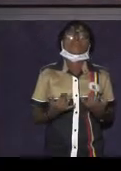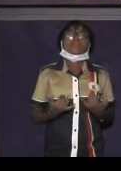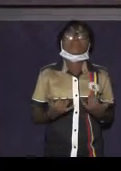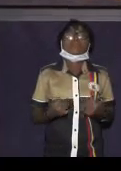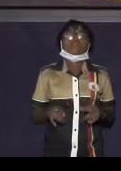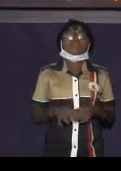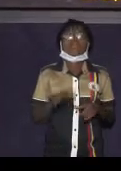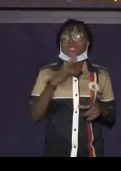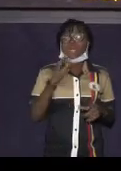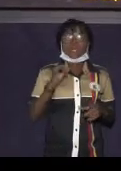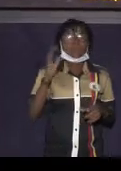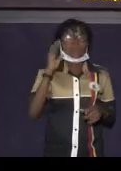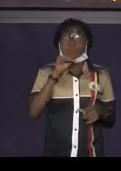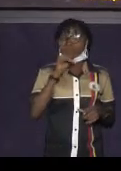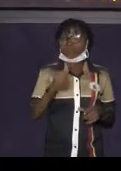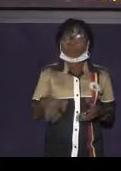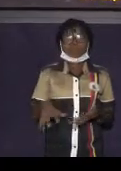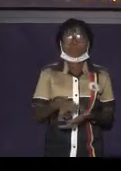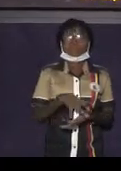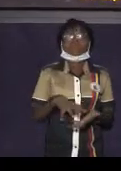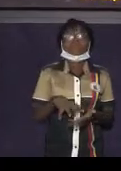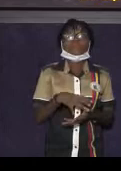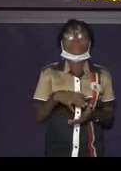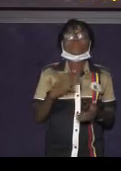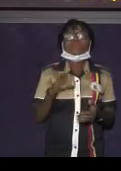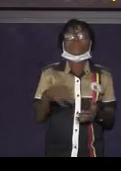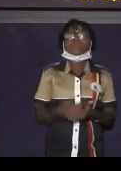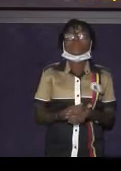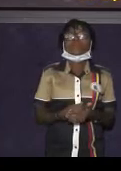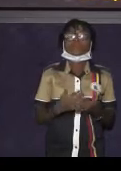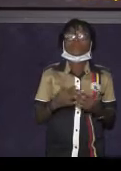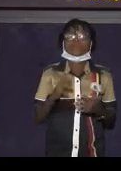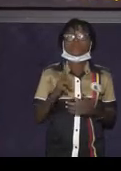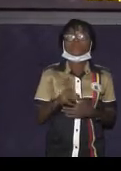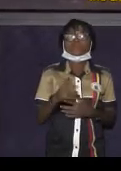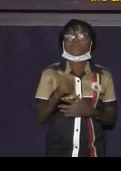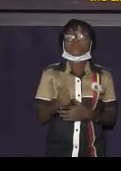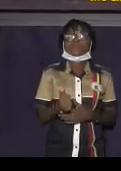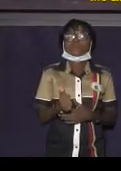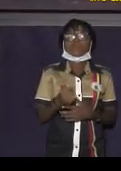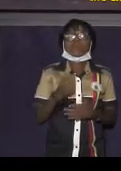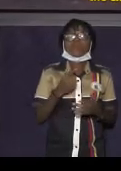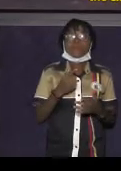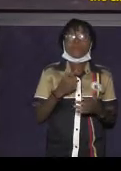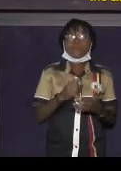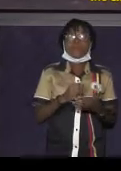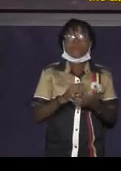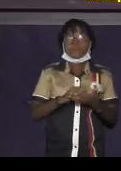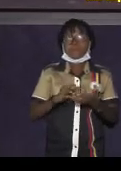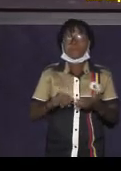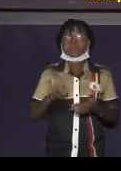it so that I do not spill it over to the next term. Now, 3a, I need to know what that is. 2b, I need to know what that is before I